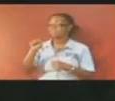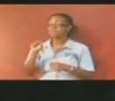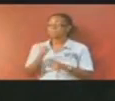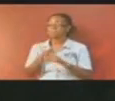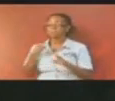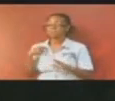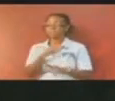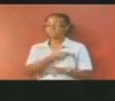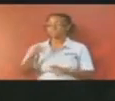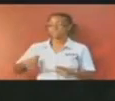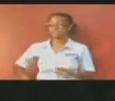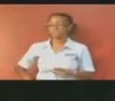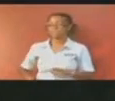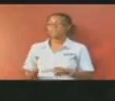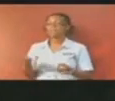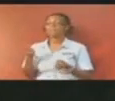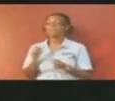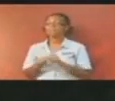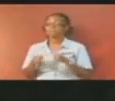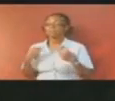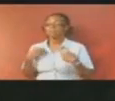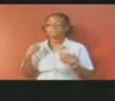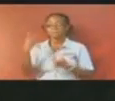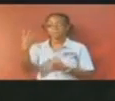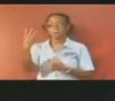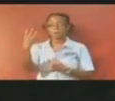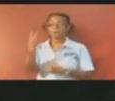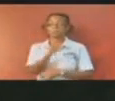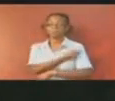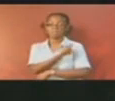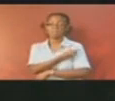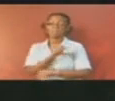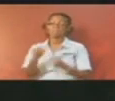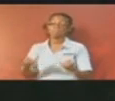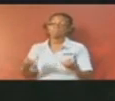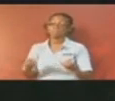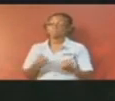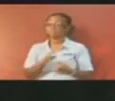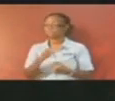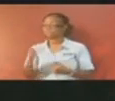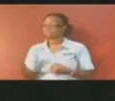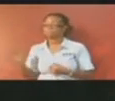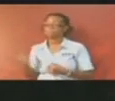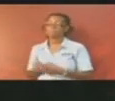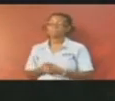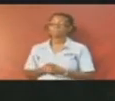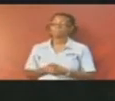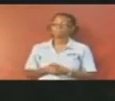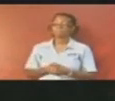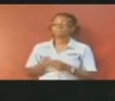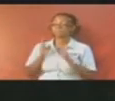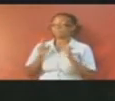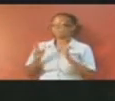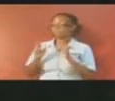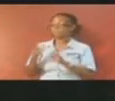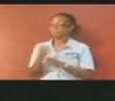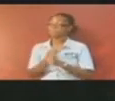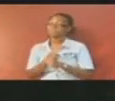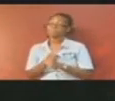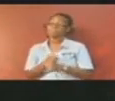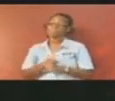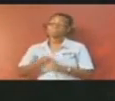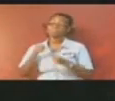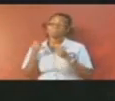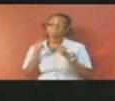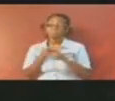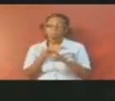list. And as Minister may go into some detail, we're expecting it in the near future. But it will really bring us